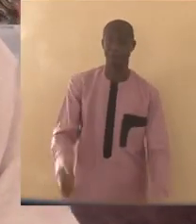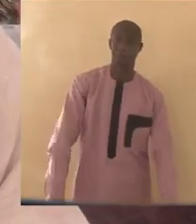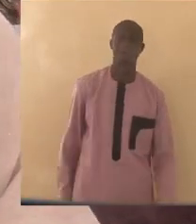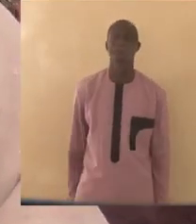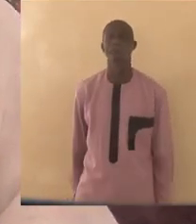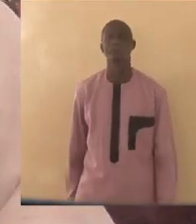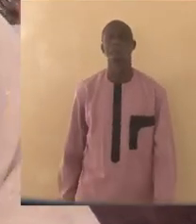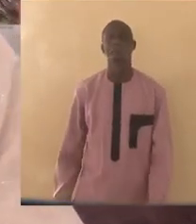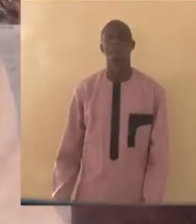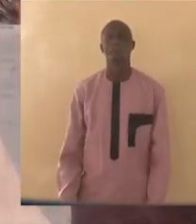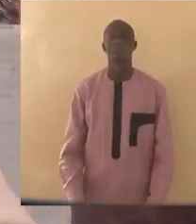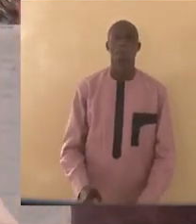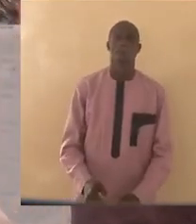joking.